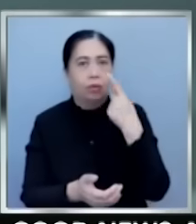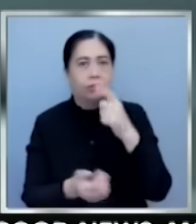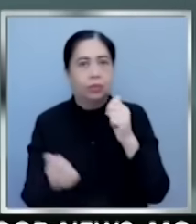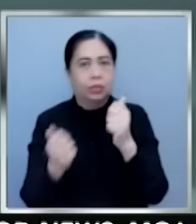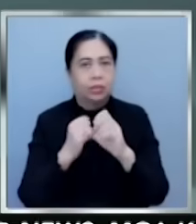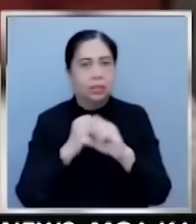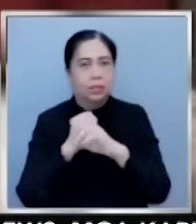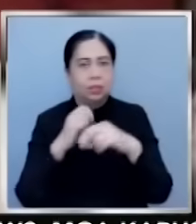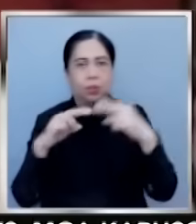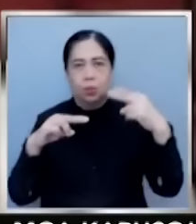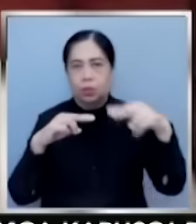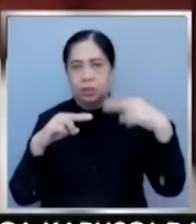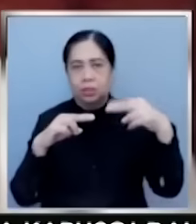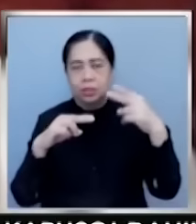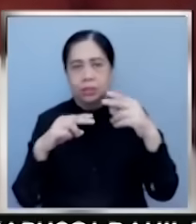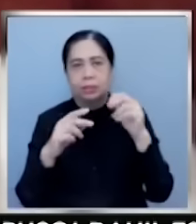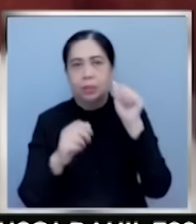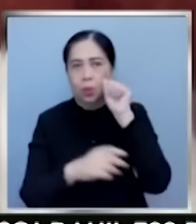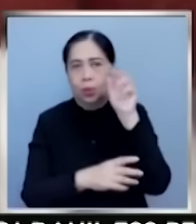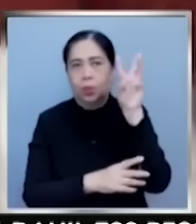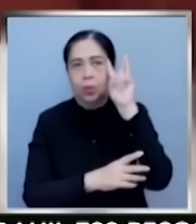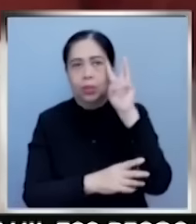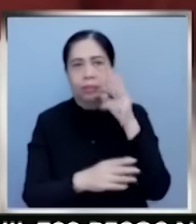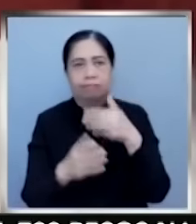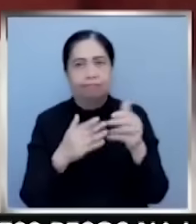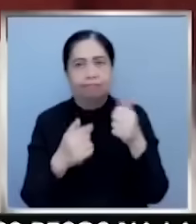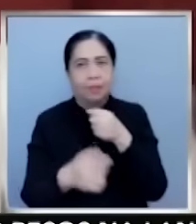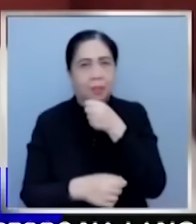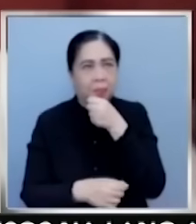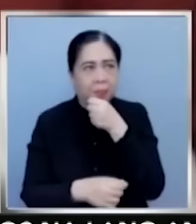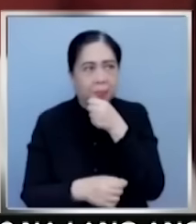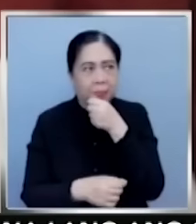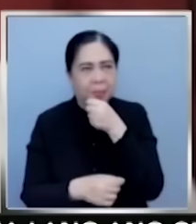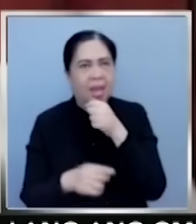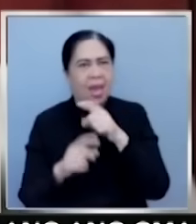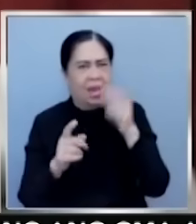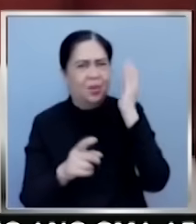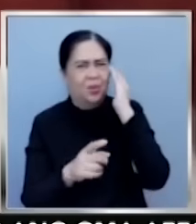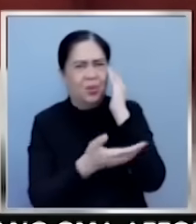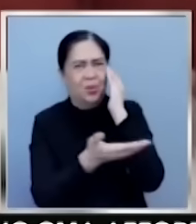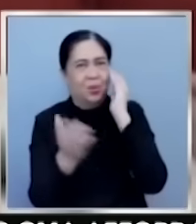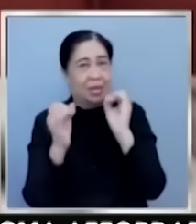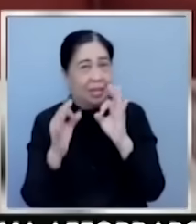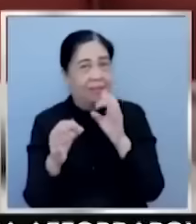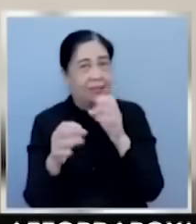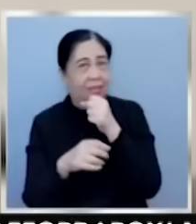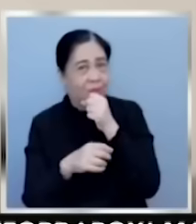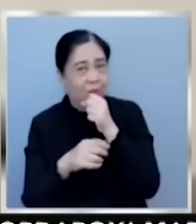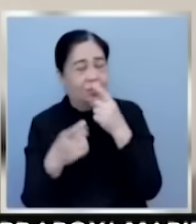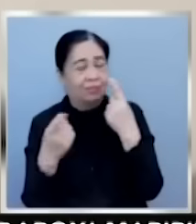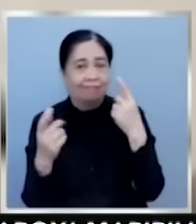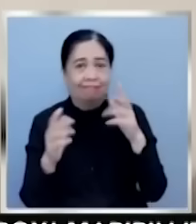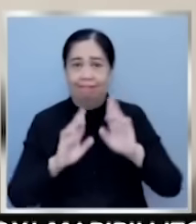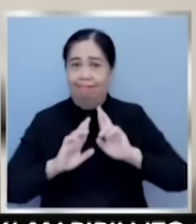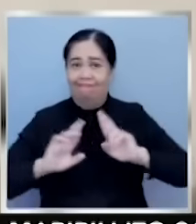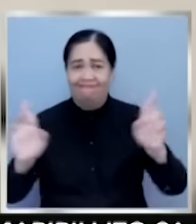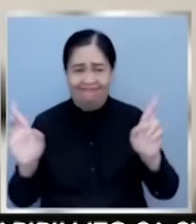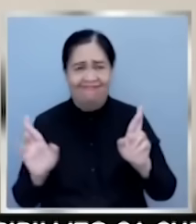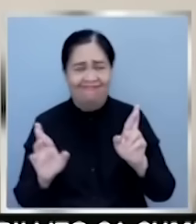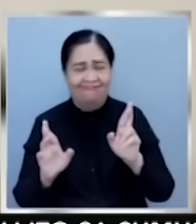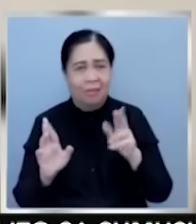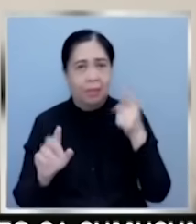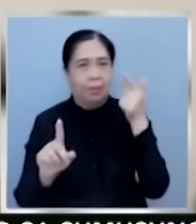autism awareness. Kahit hindi ako nakahawak ng microphone, I hope that all of you know that if I did, I would have come prepared. Yung goal ko naman